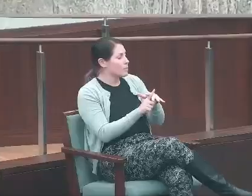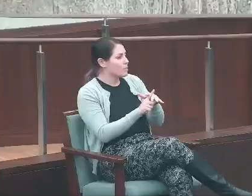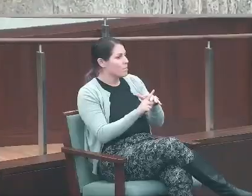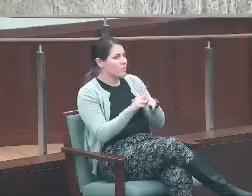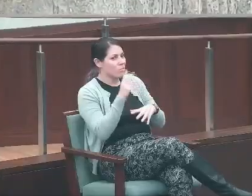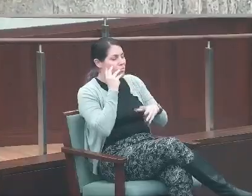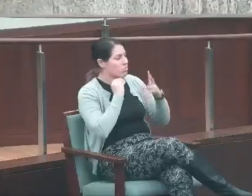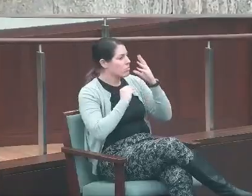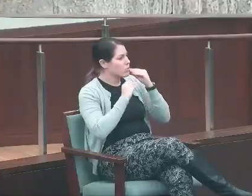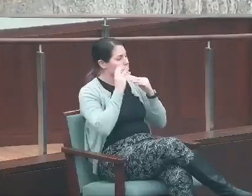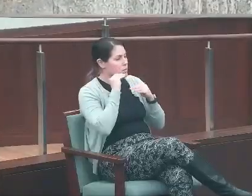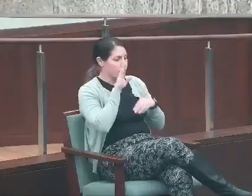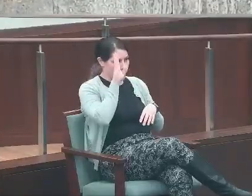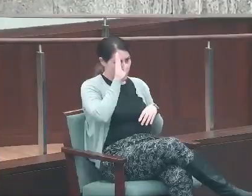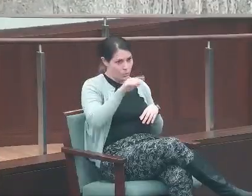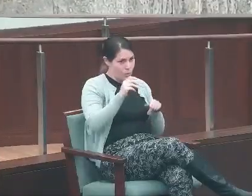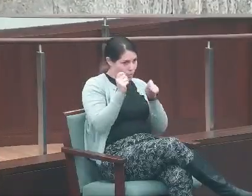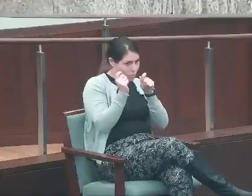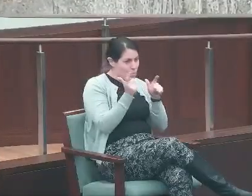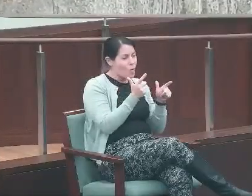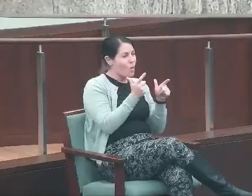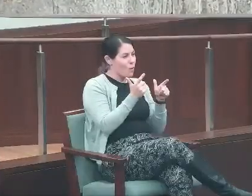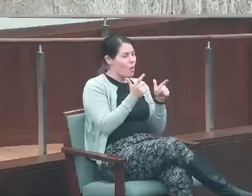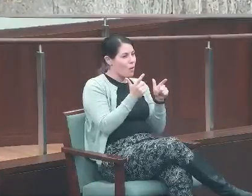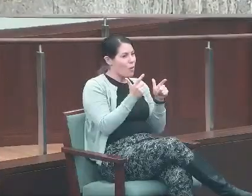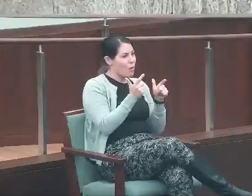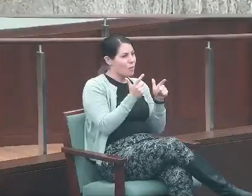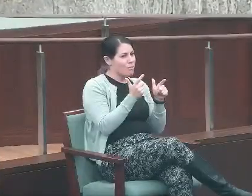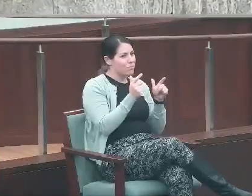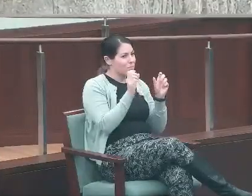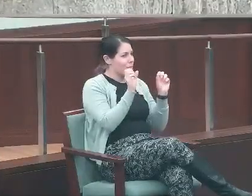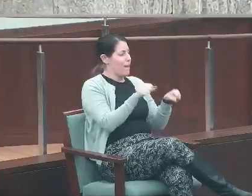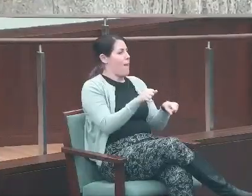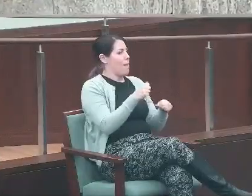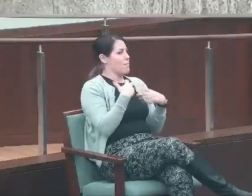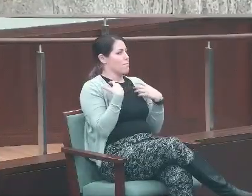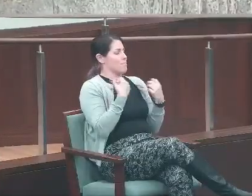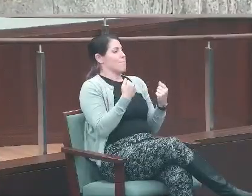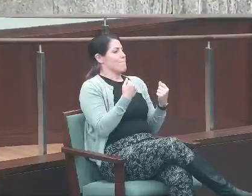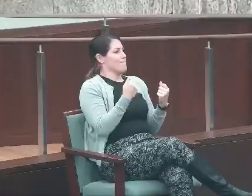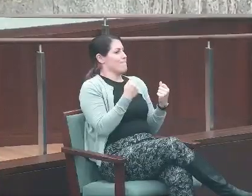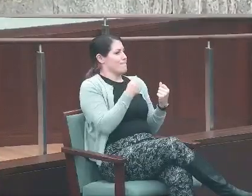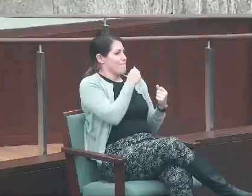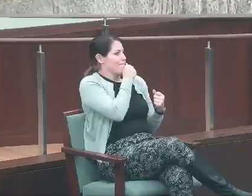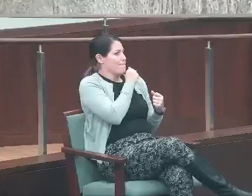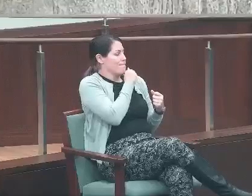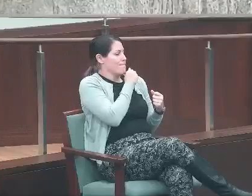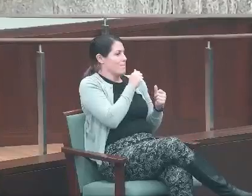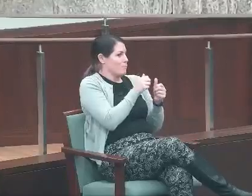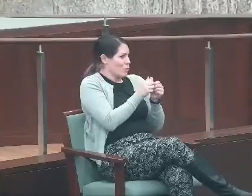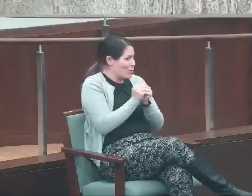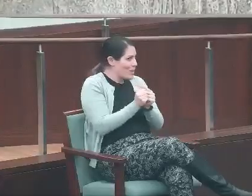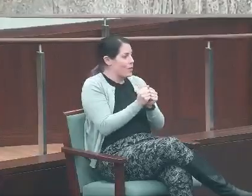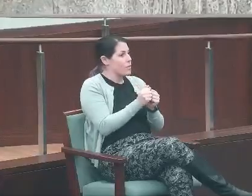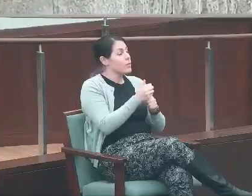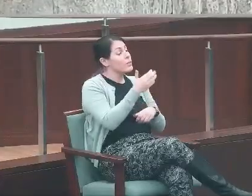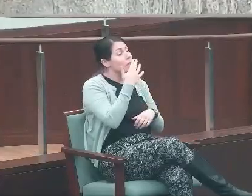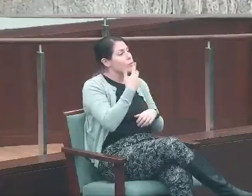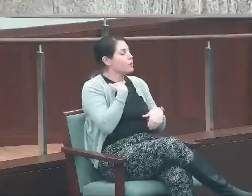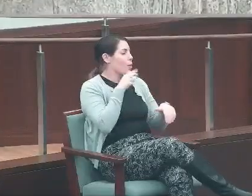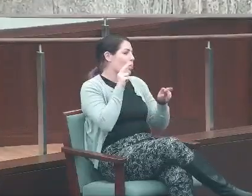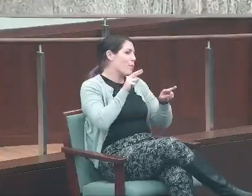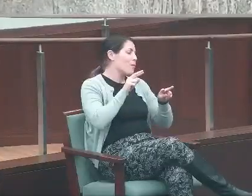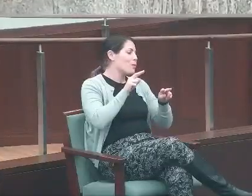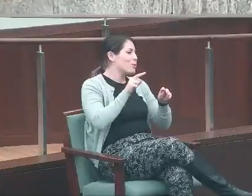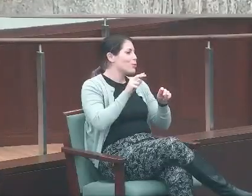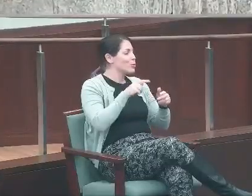I know that with all of you, we'll be able to do that together. So thank you. I look forward to addressing